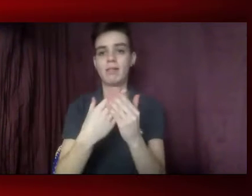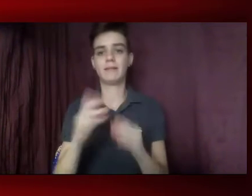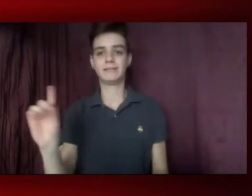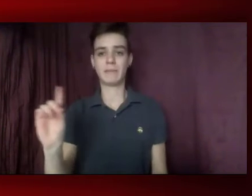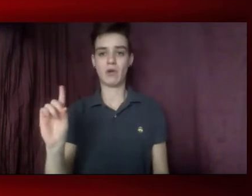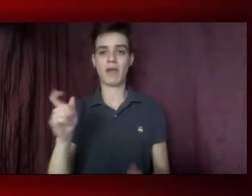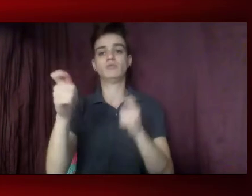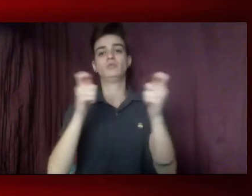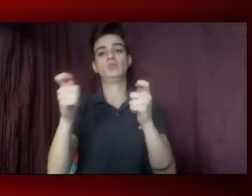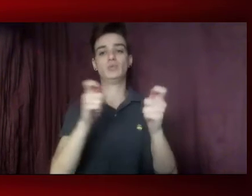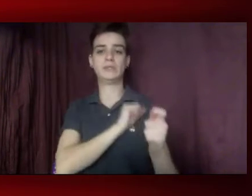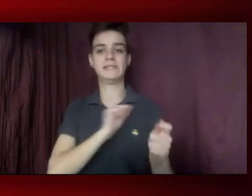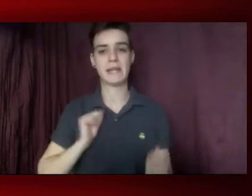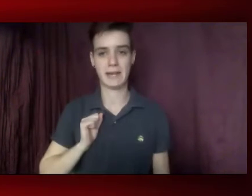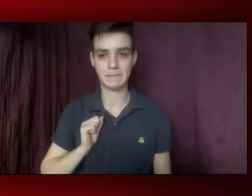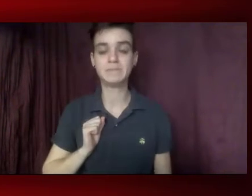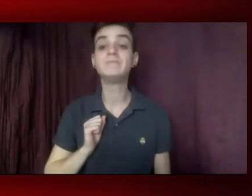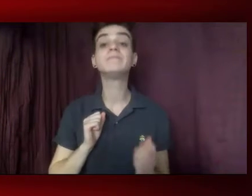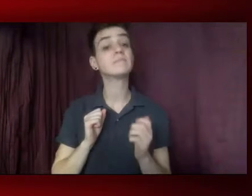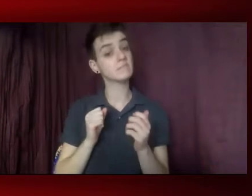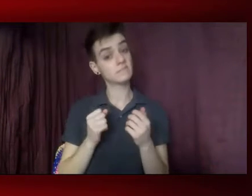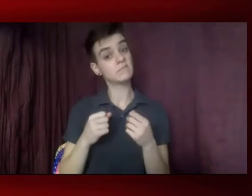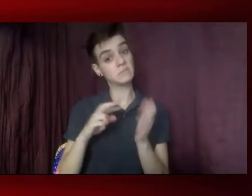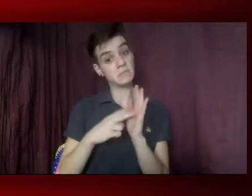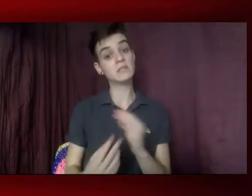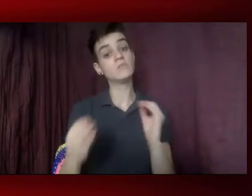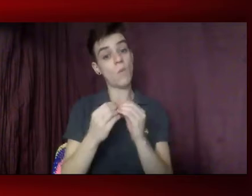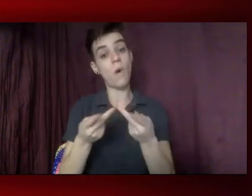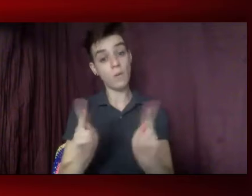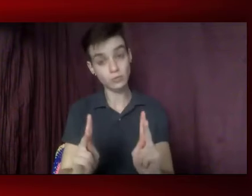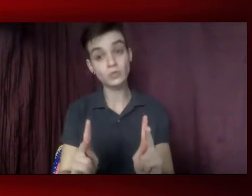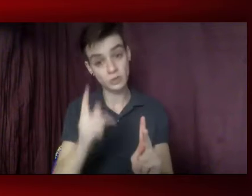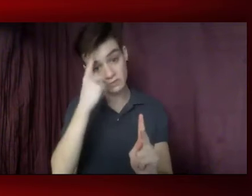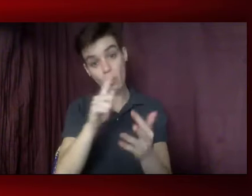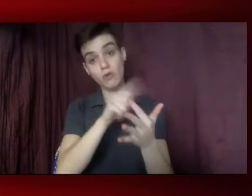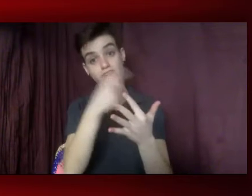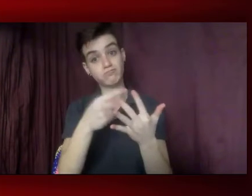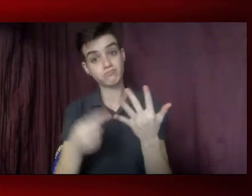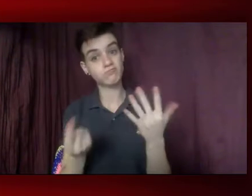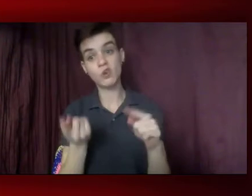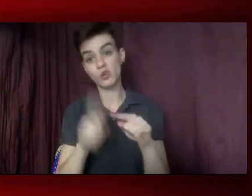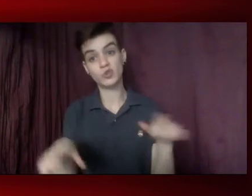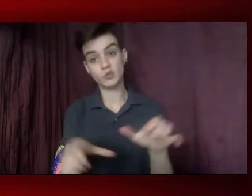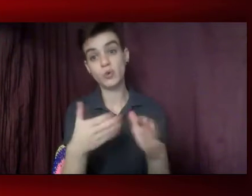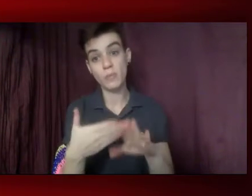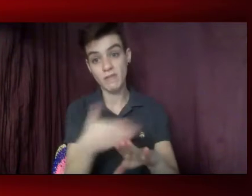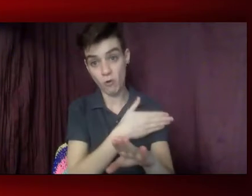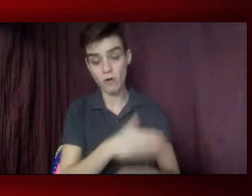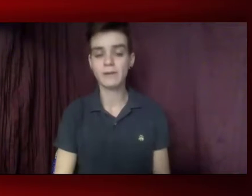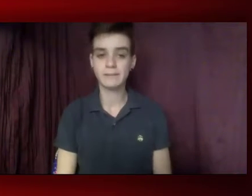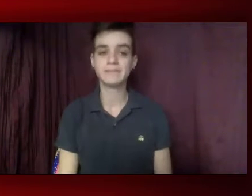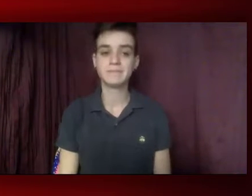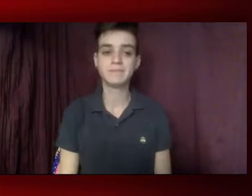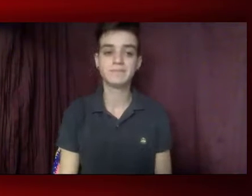States Senate. And that provides opportunities for things that were not possible before. And also, when